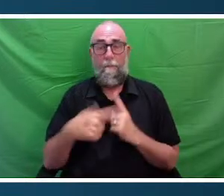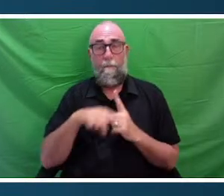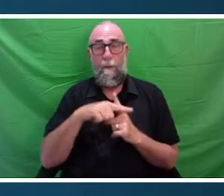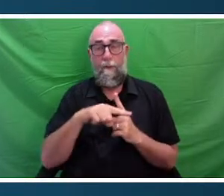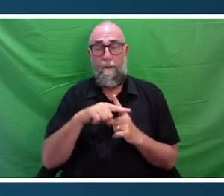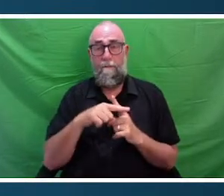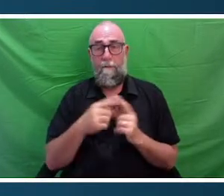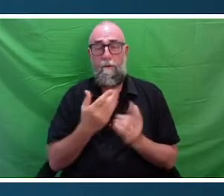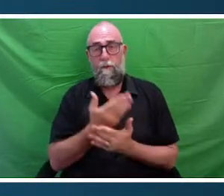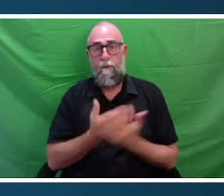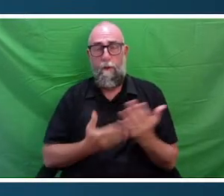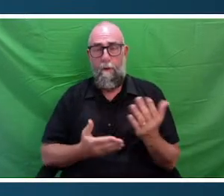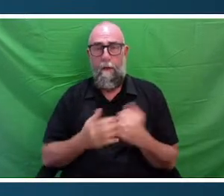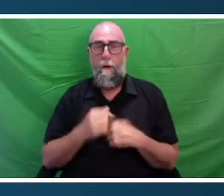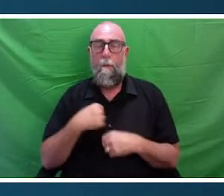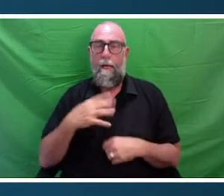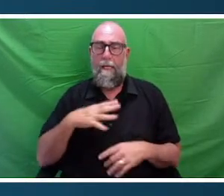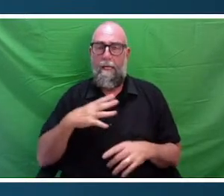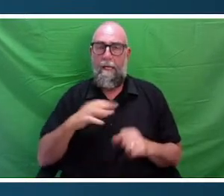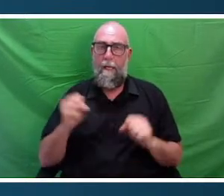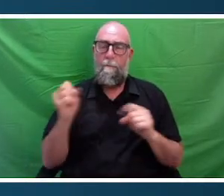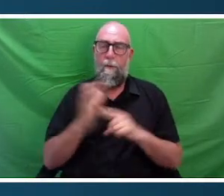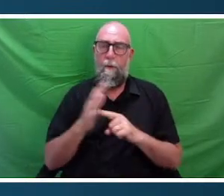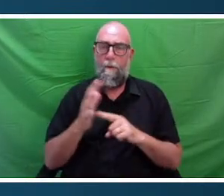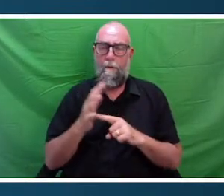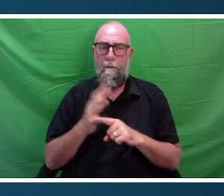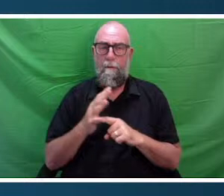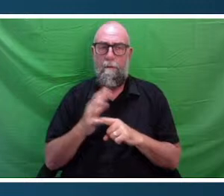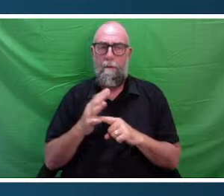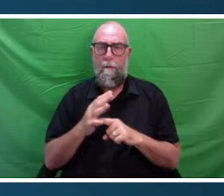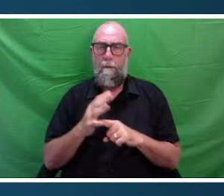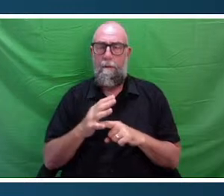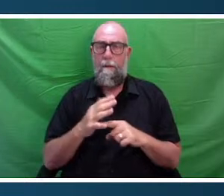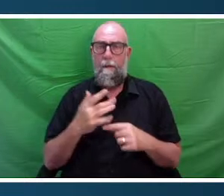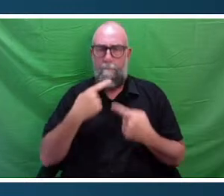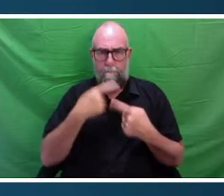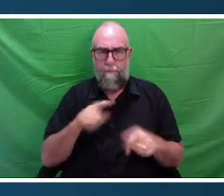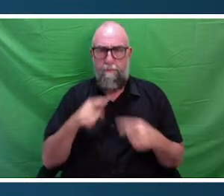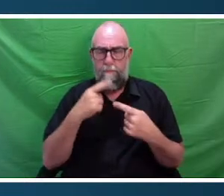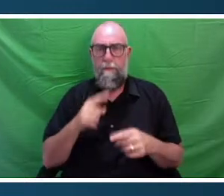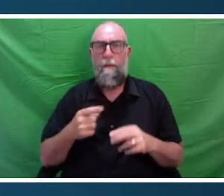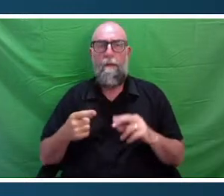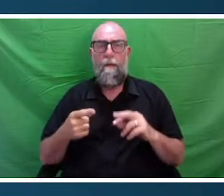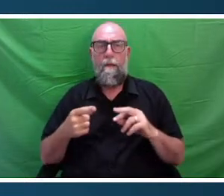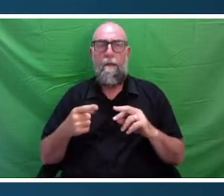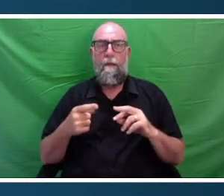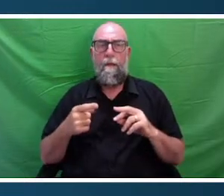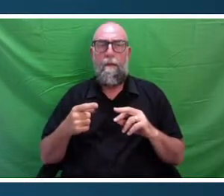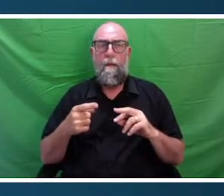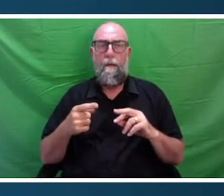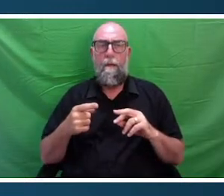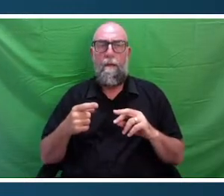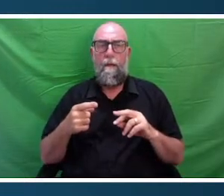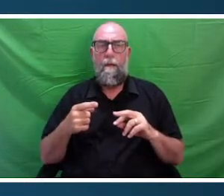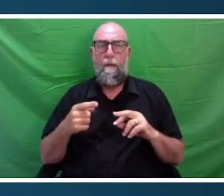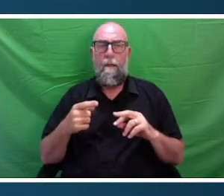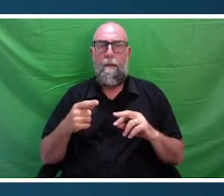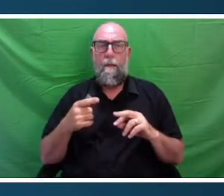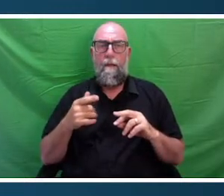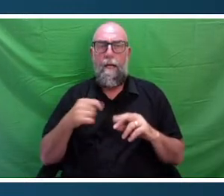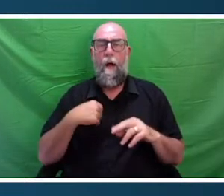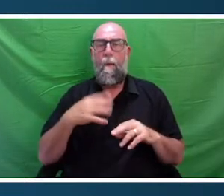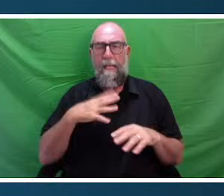home is that do not throw out the baby with the bathwater. The baby is good, fix the bad water, but don't throw the baby away.